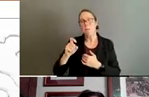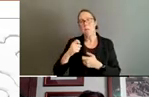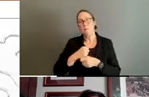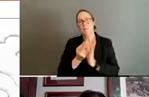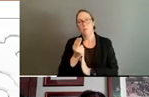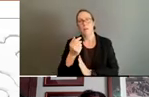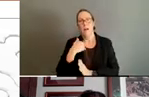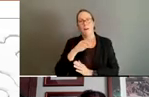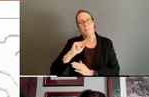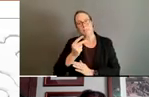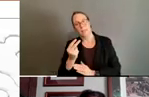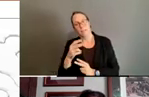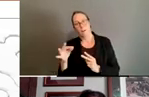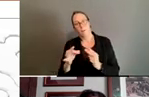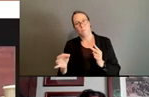us up.